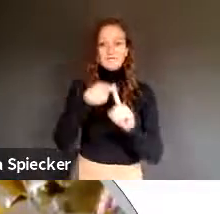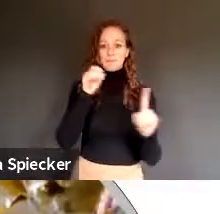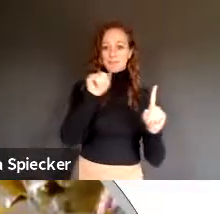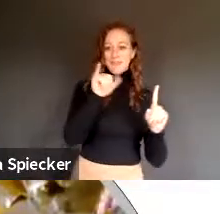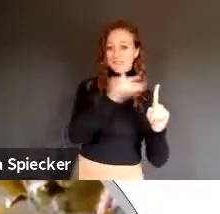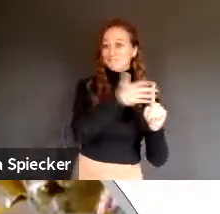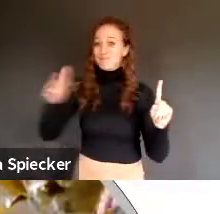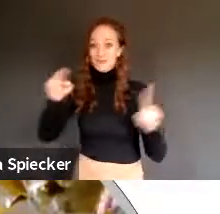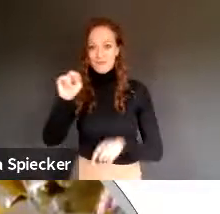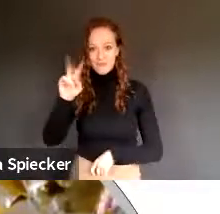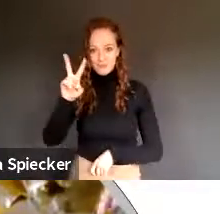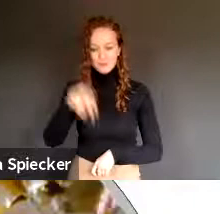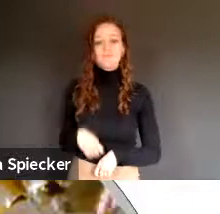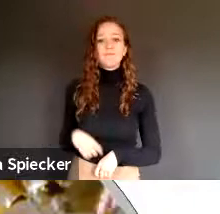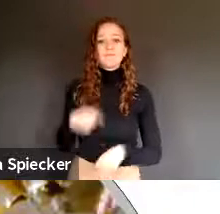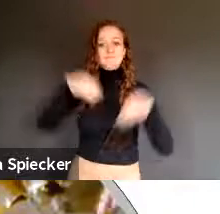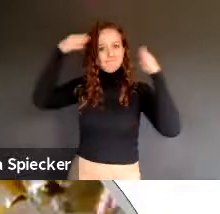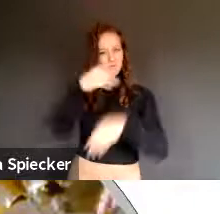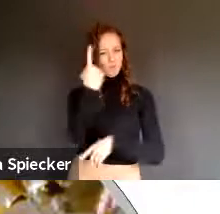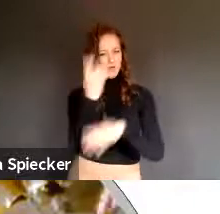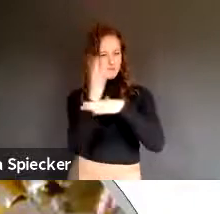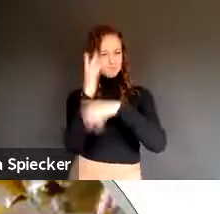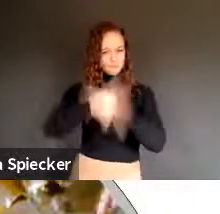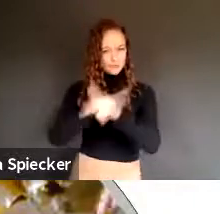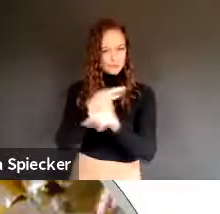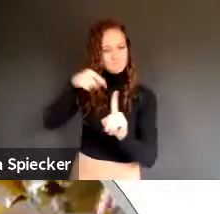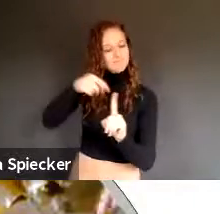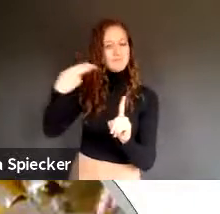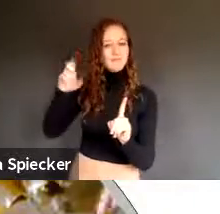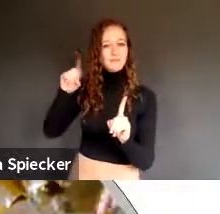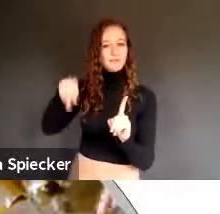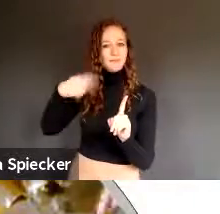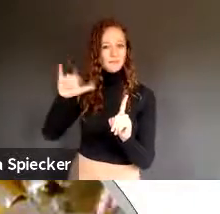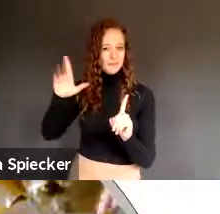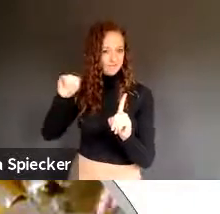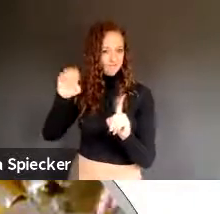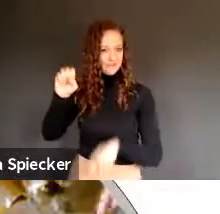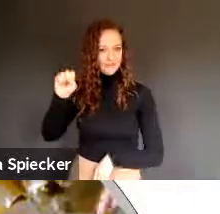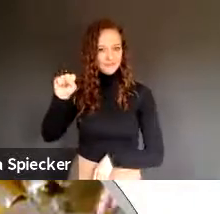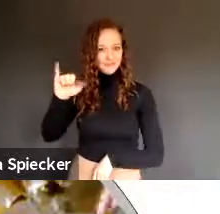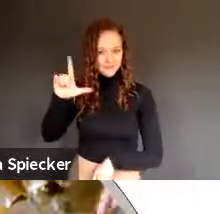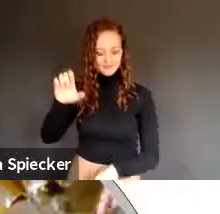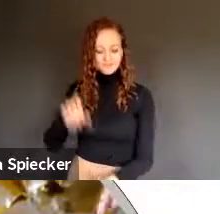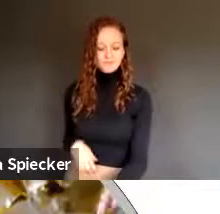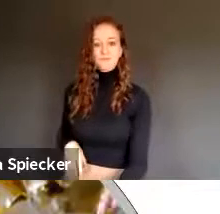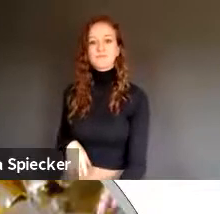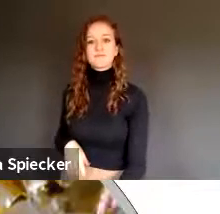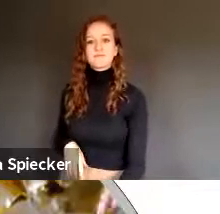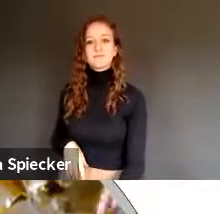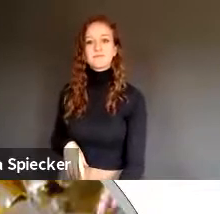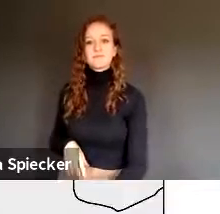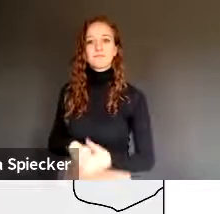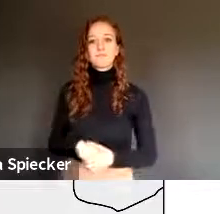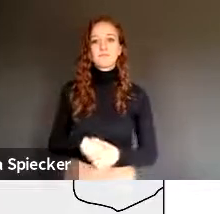So this was a project I ran last year, May through November of 2019. Here I studied a single kelp